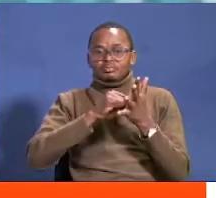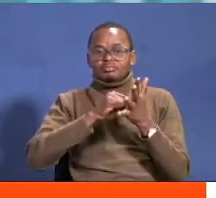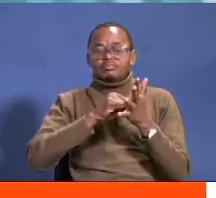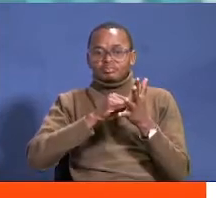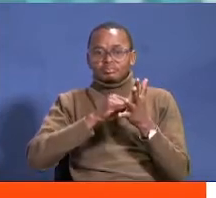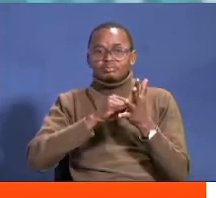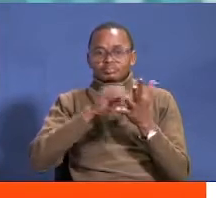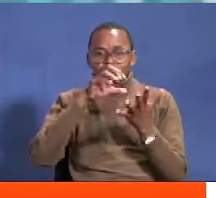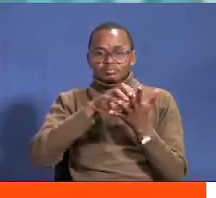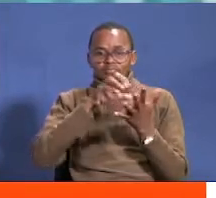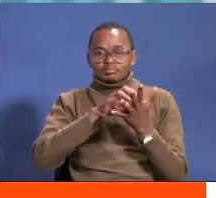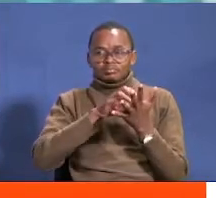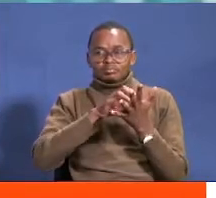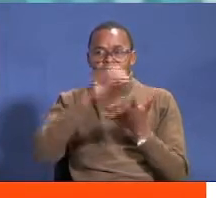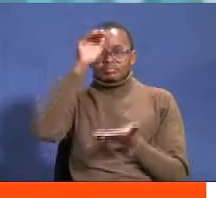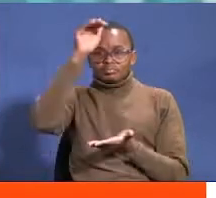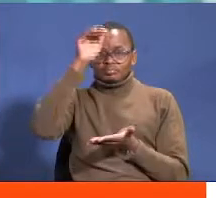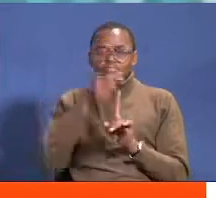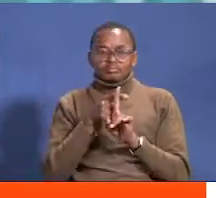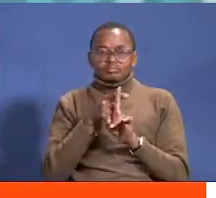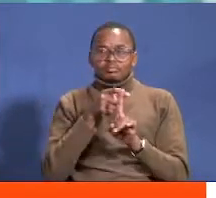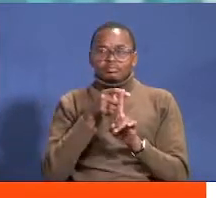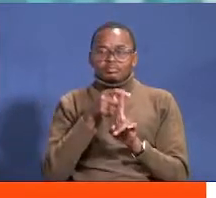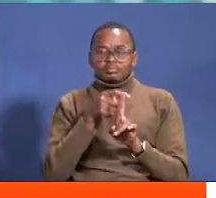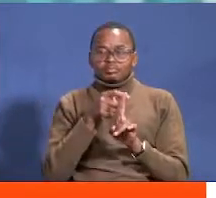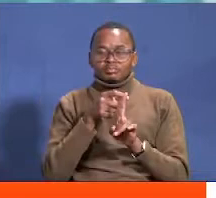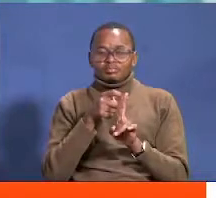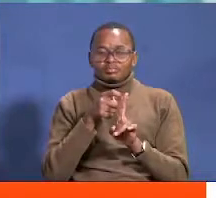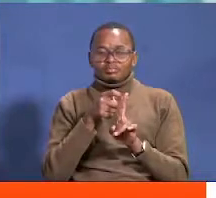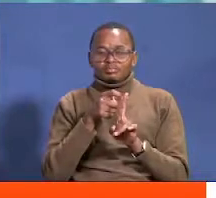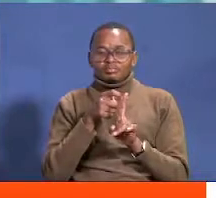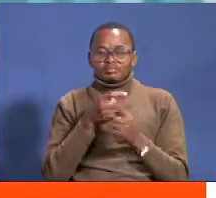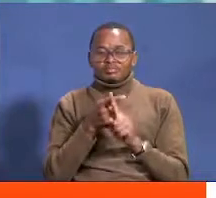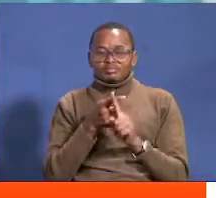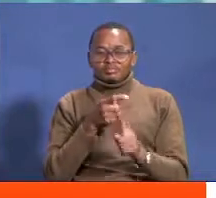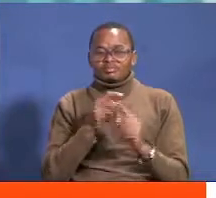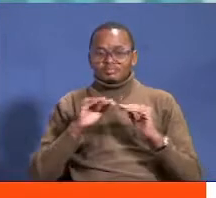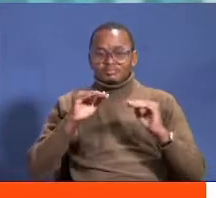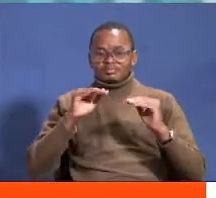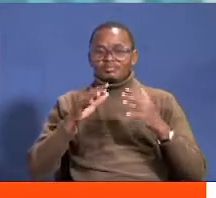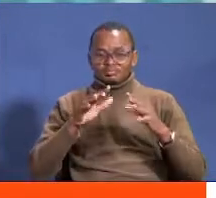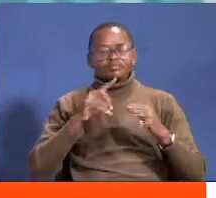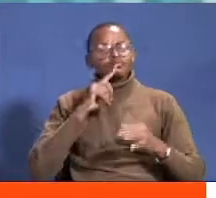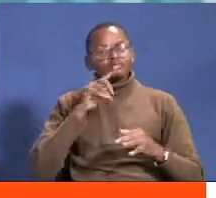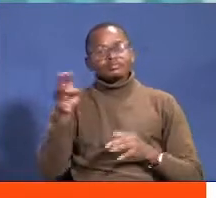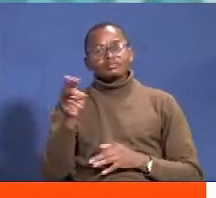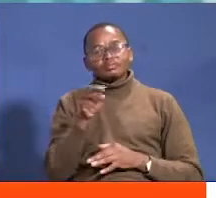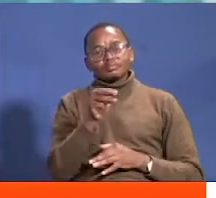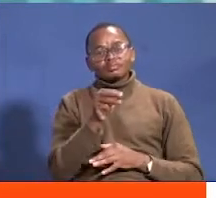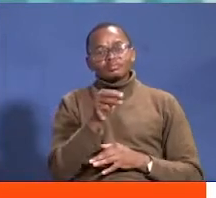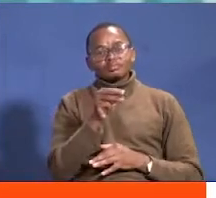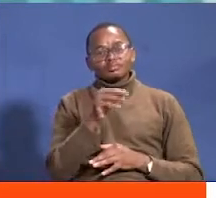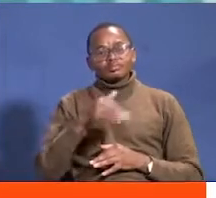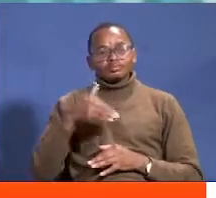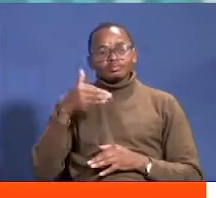a concept of trickle down effect, where from the top to the bottom, right? You're able to educate people, tell them. I